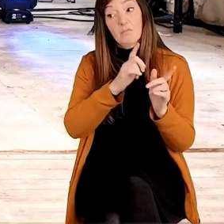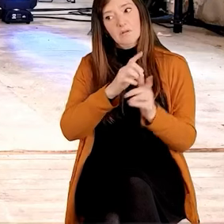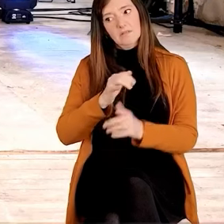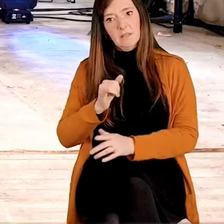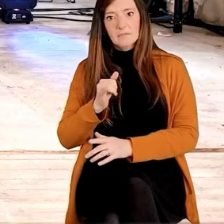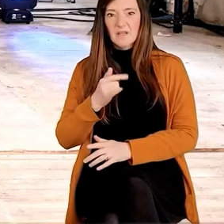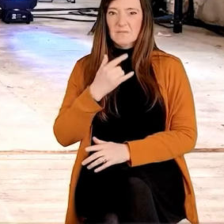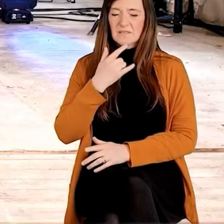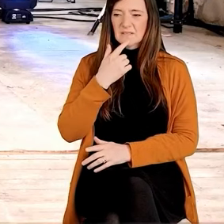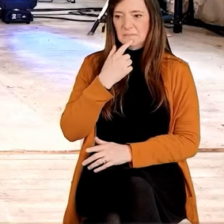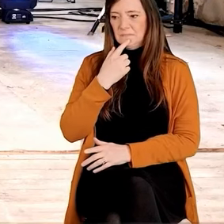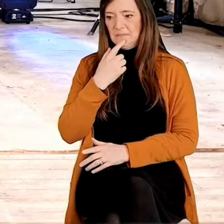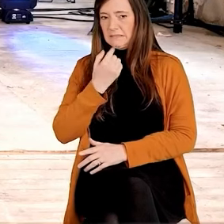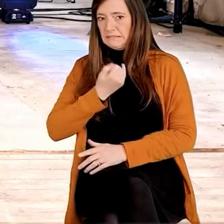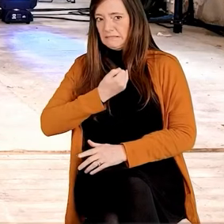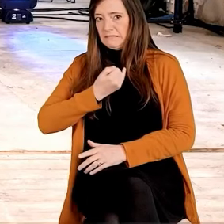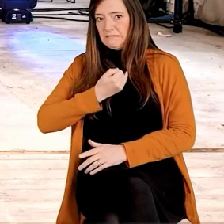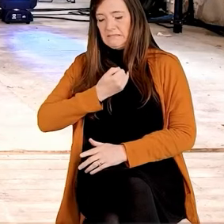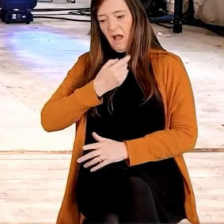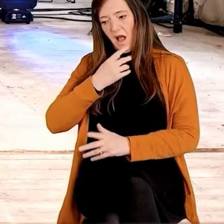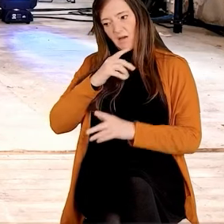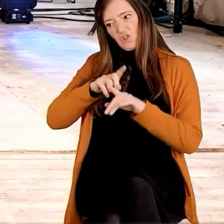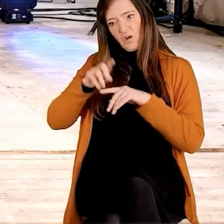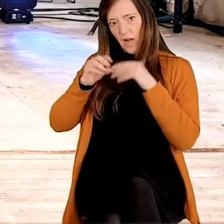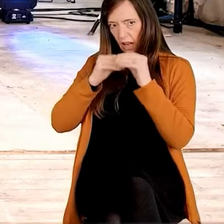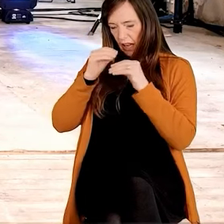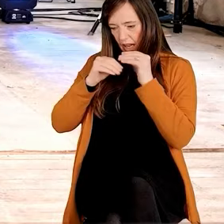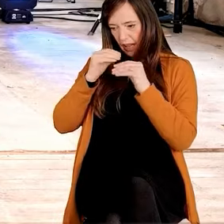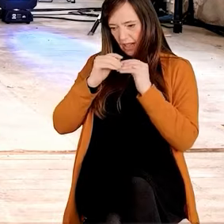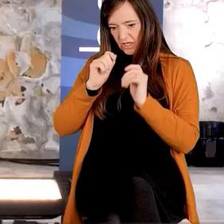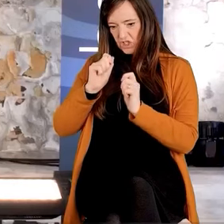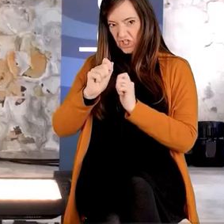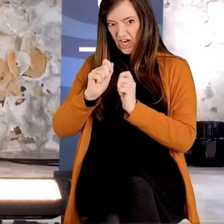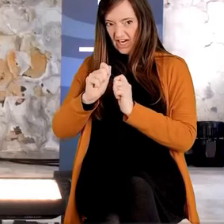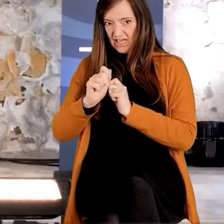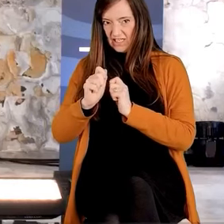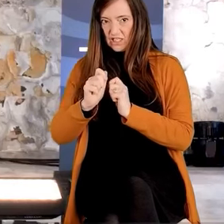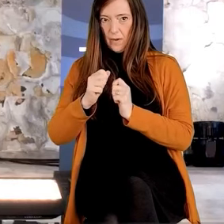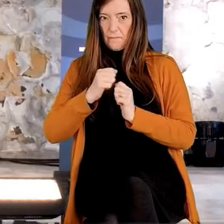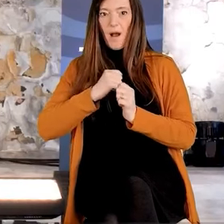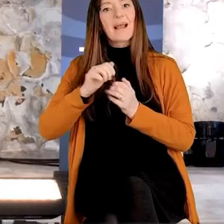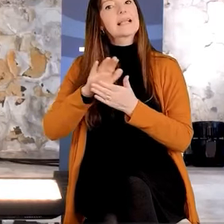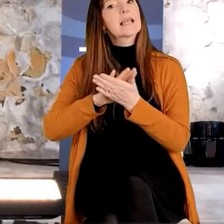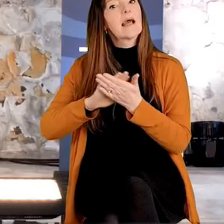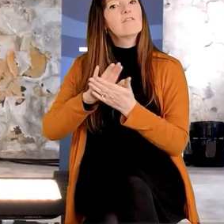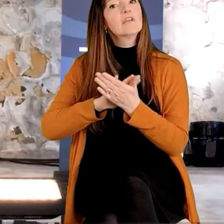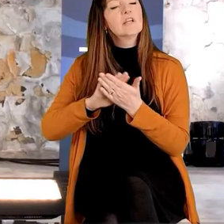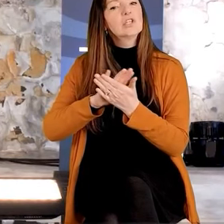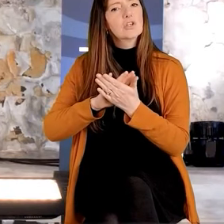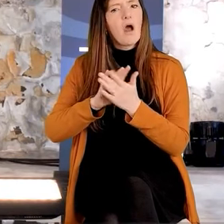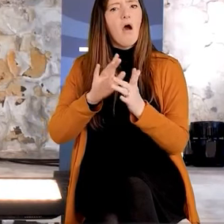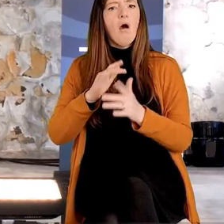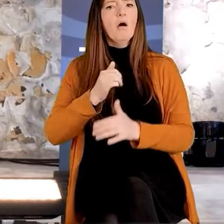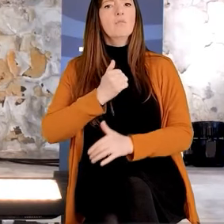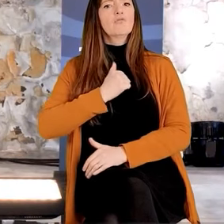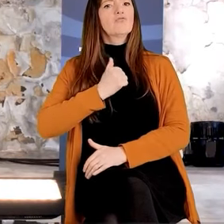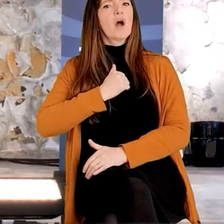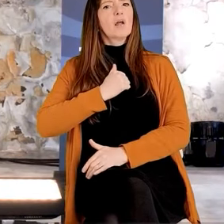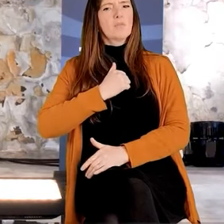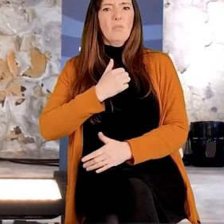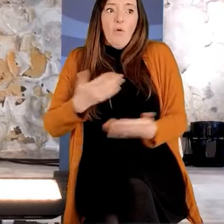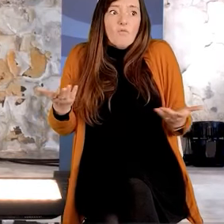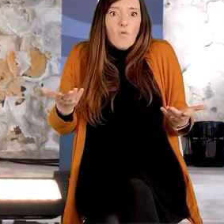redefine it and I find ways of justifying what I've done or said. I can always find a reason for that. But I most